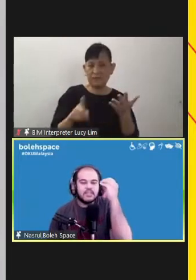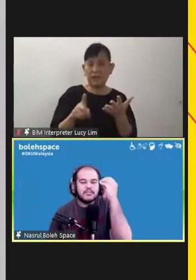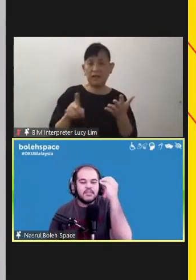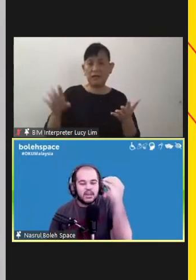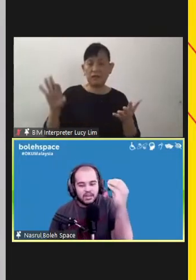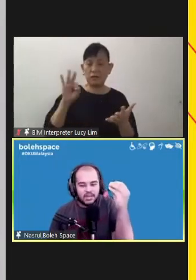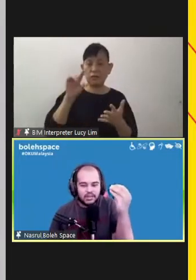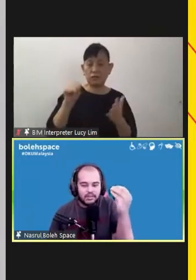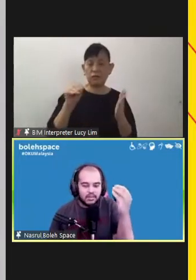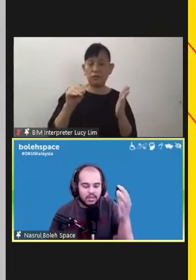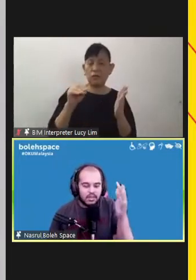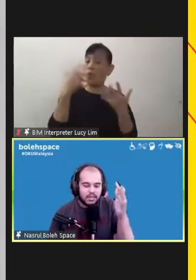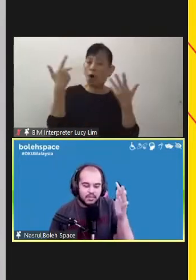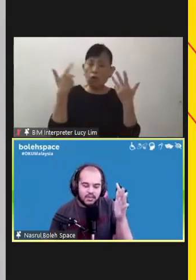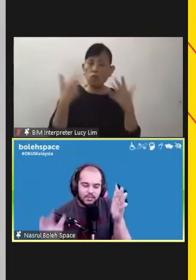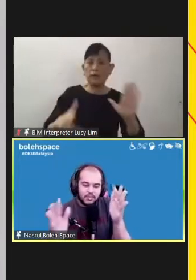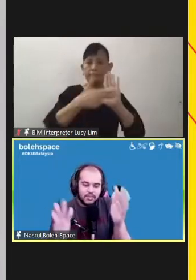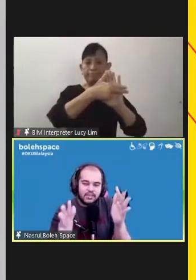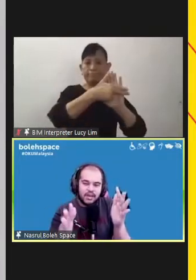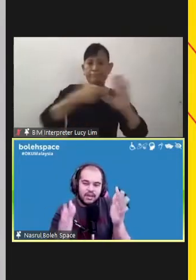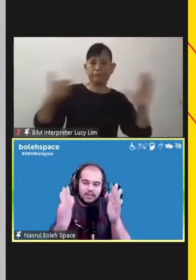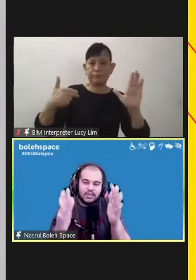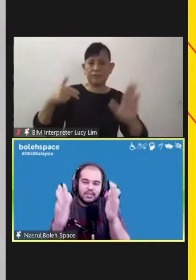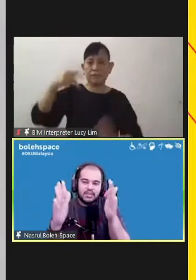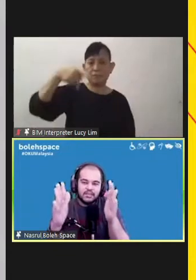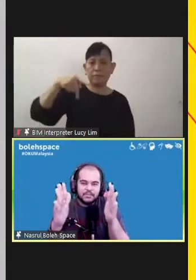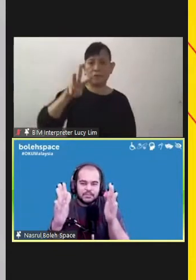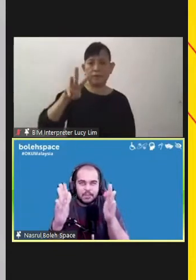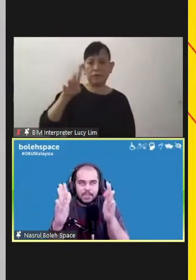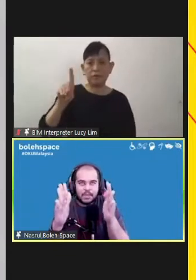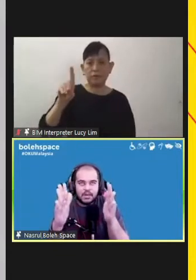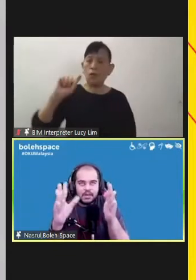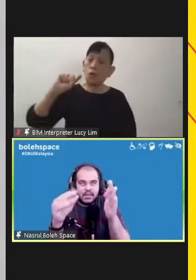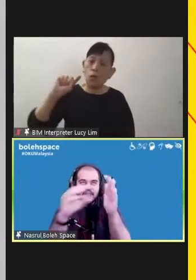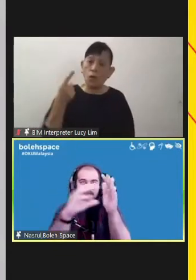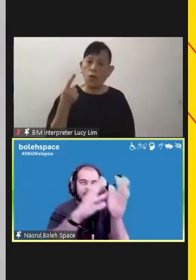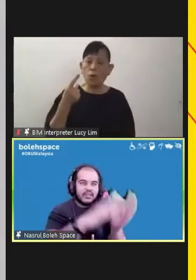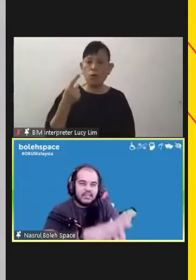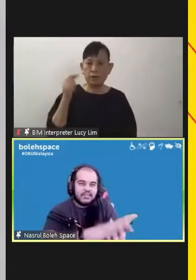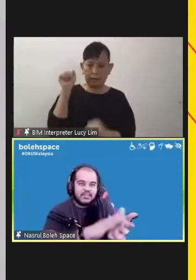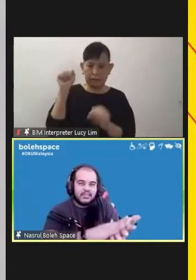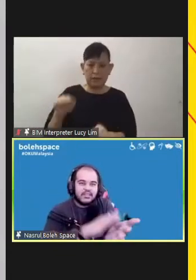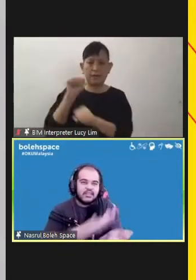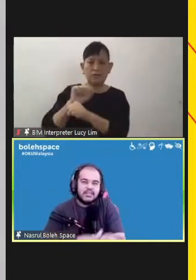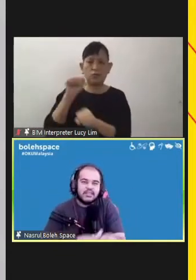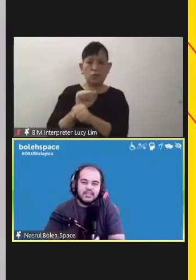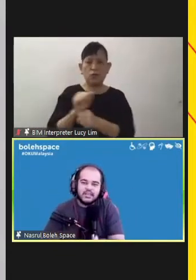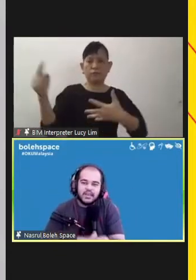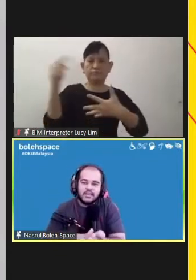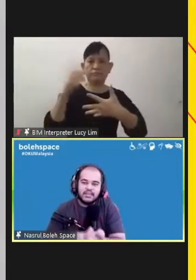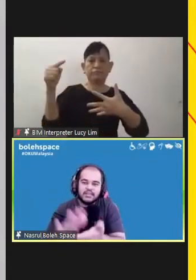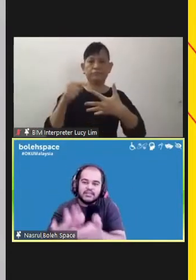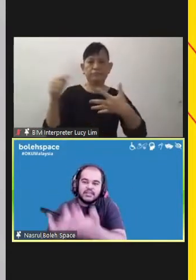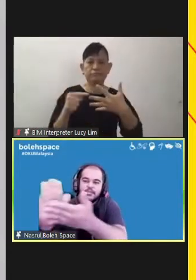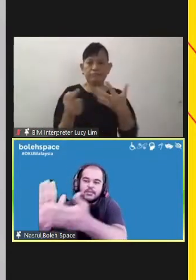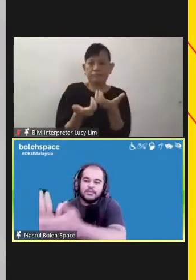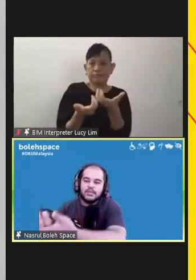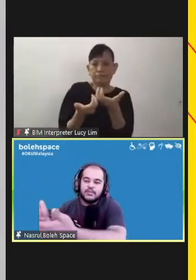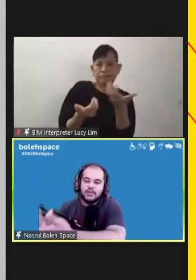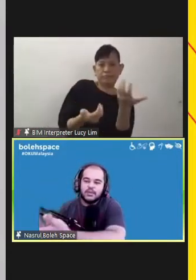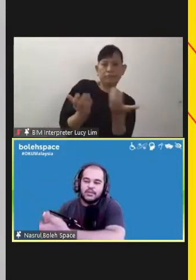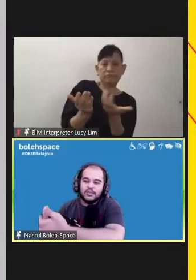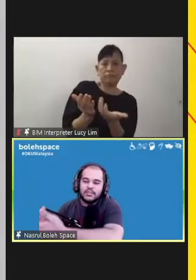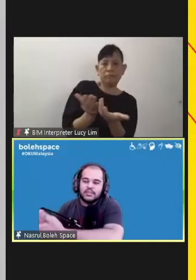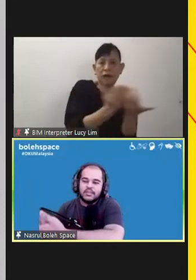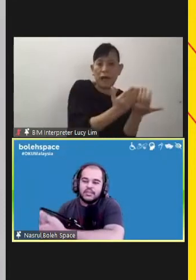a stigma that, okay, PWDs are only can work like this, and this, and this type of PWD